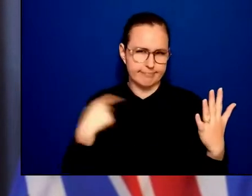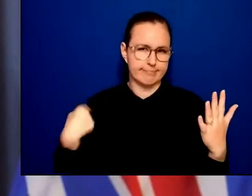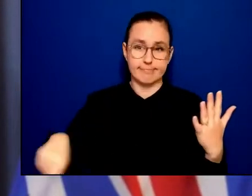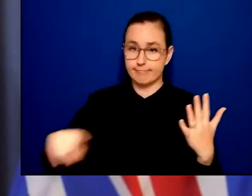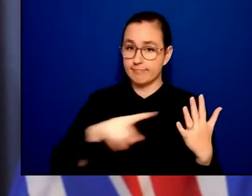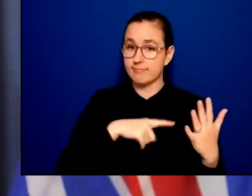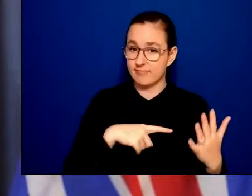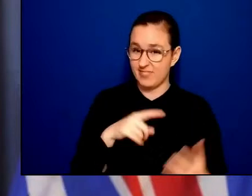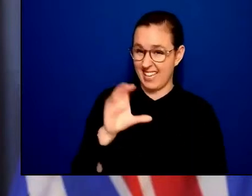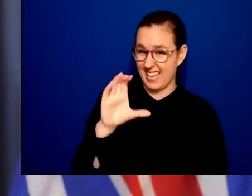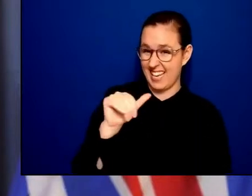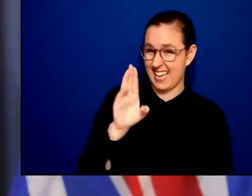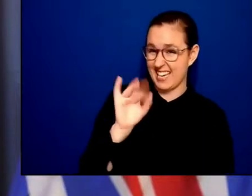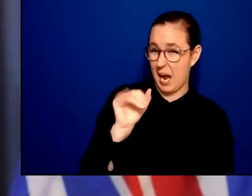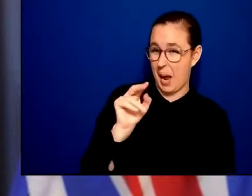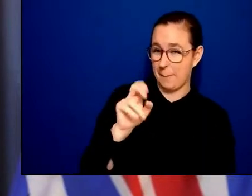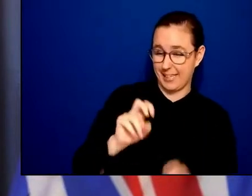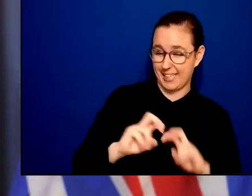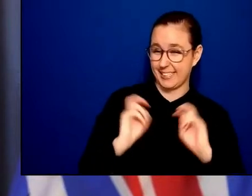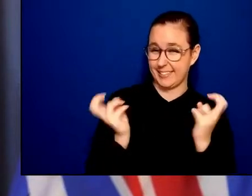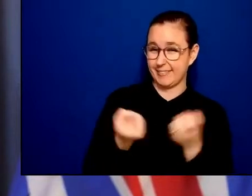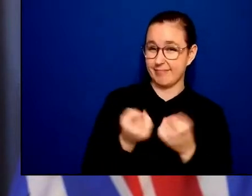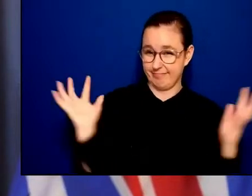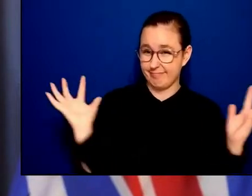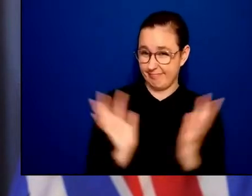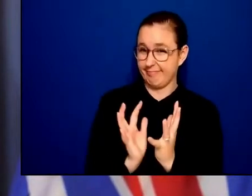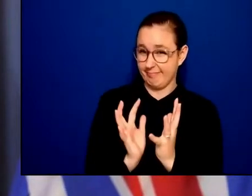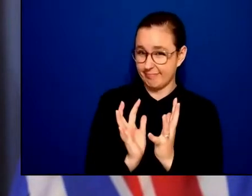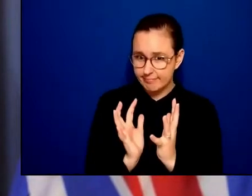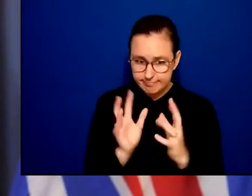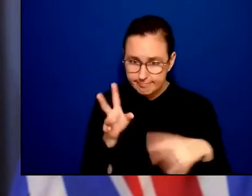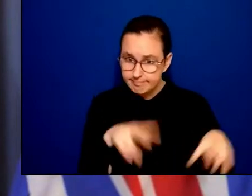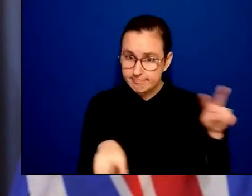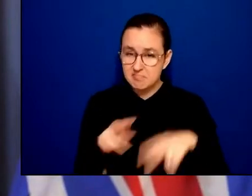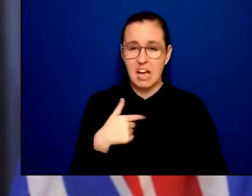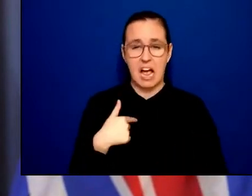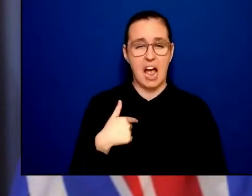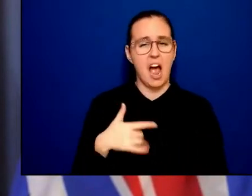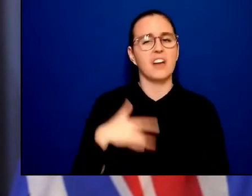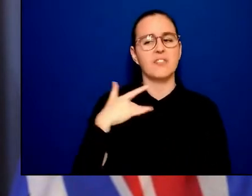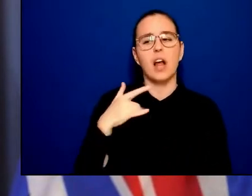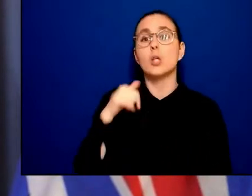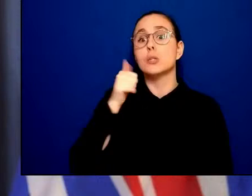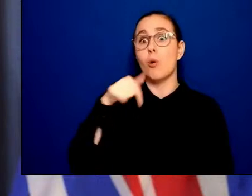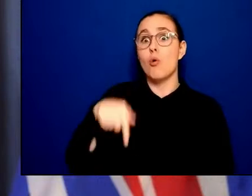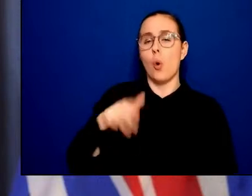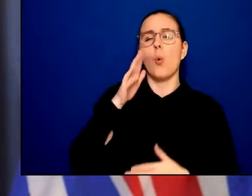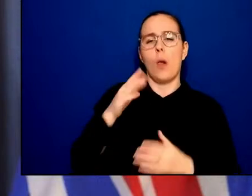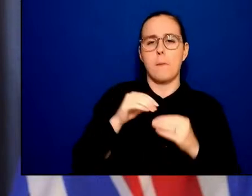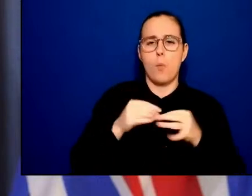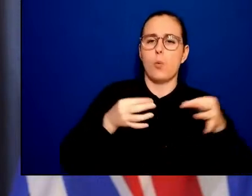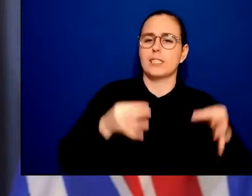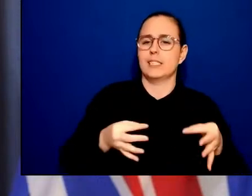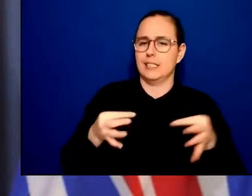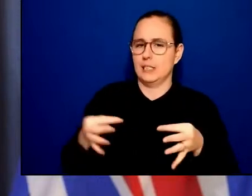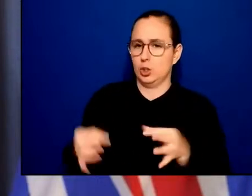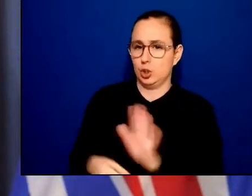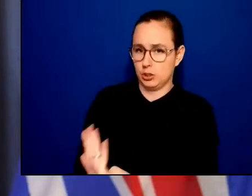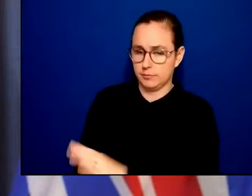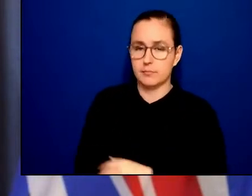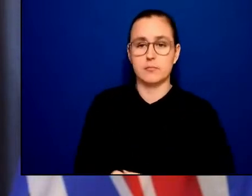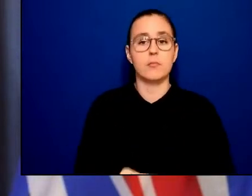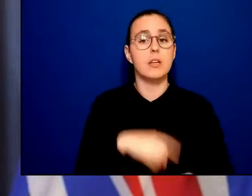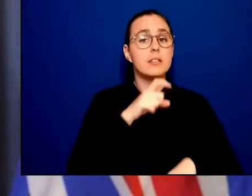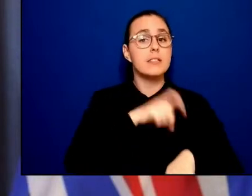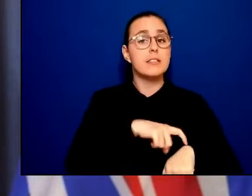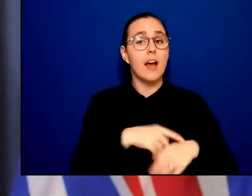coming out of that cabinet meeting. In terms of the timing of